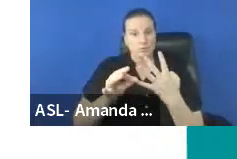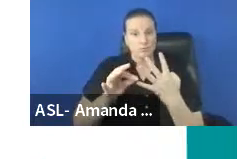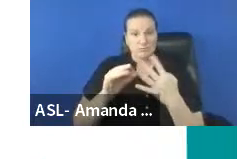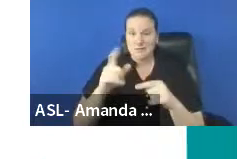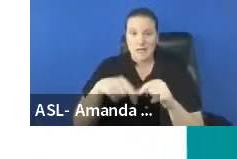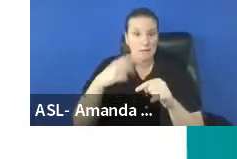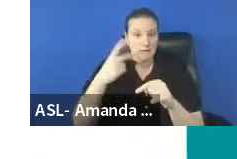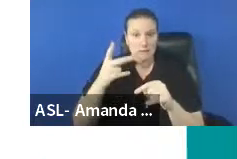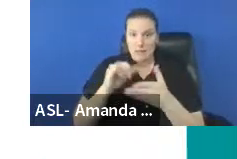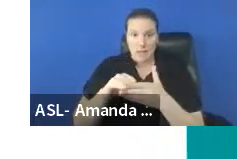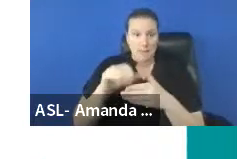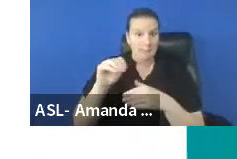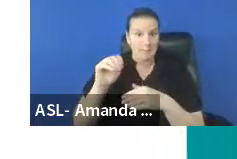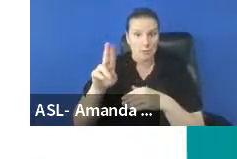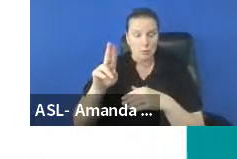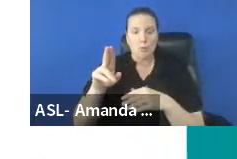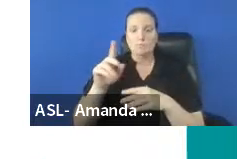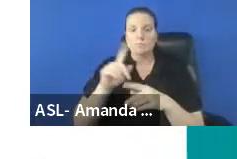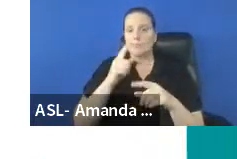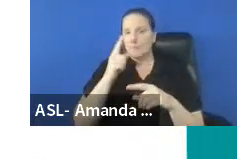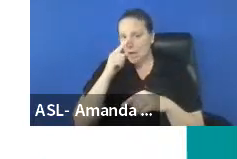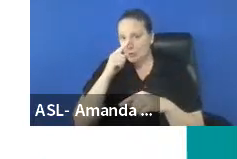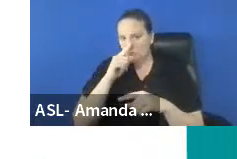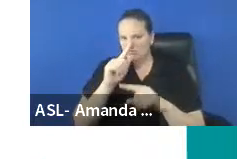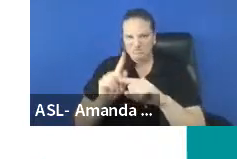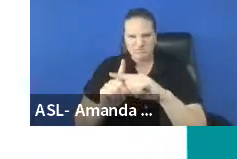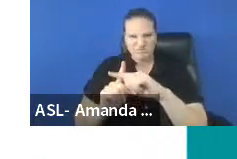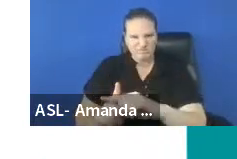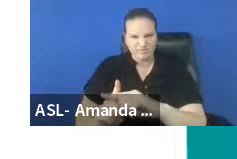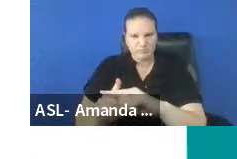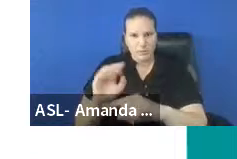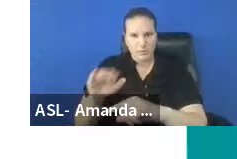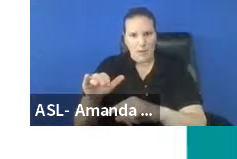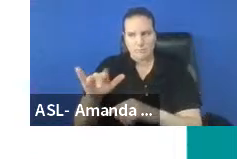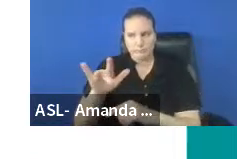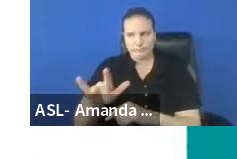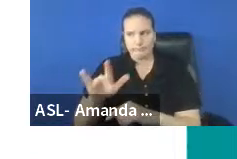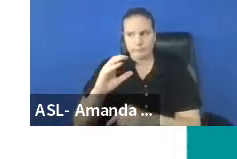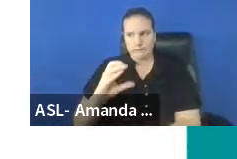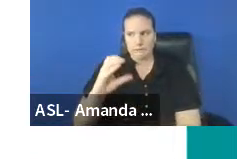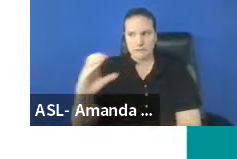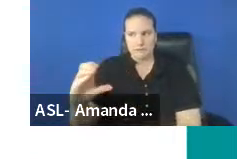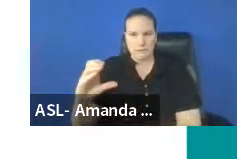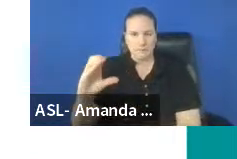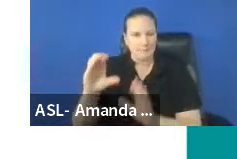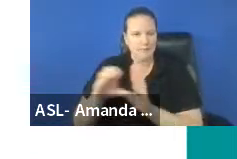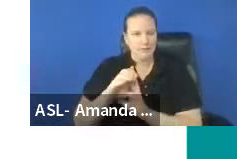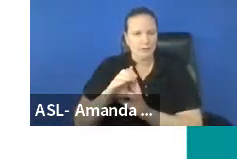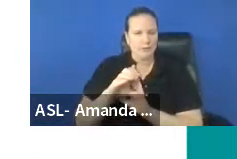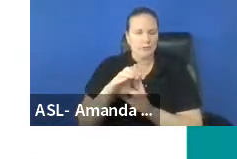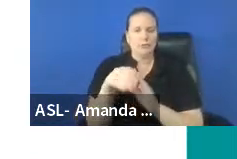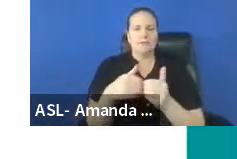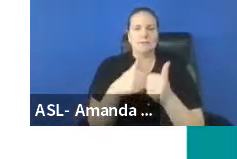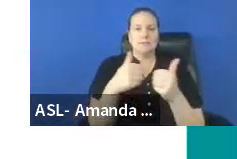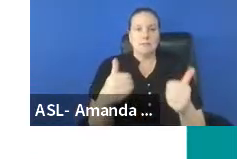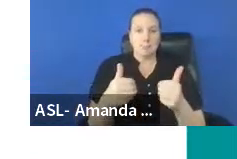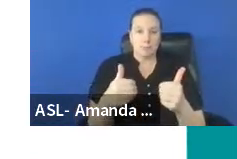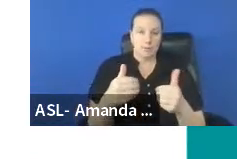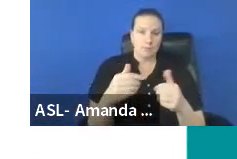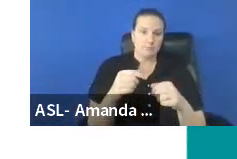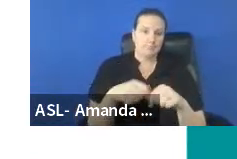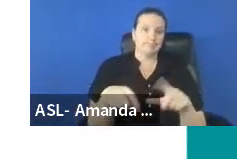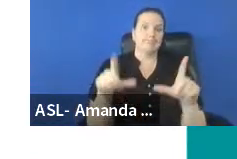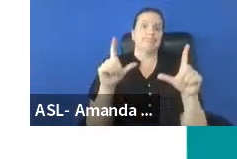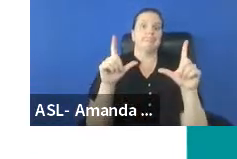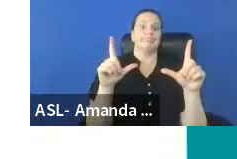can't see the menu, hover your mouse over the bottom middle of the screen, then click on the CC icon, and a separate window with captions